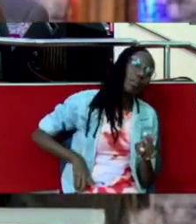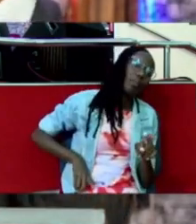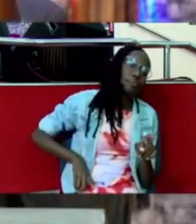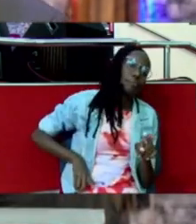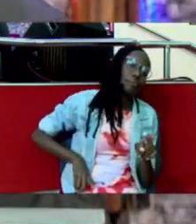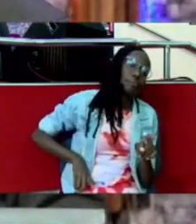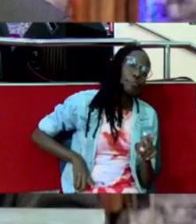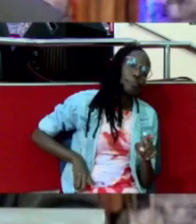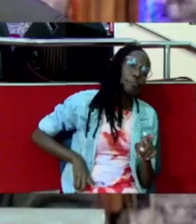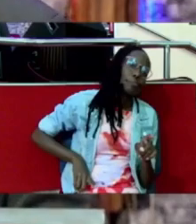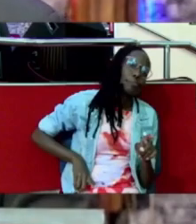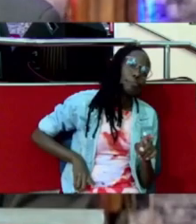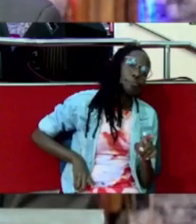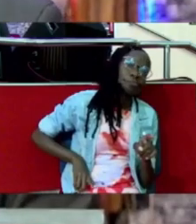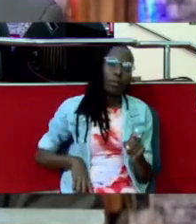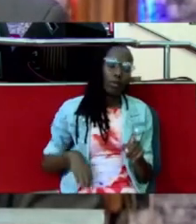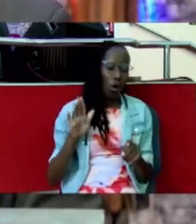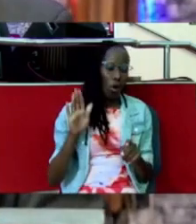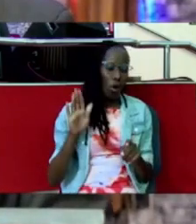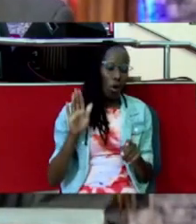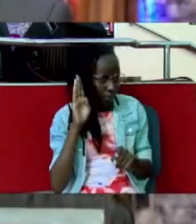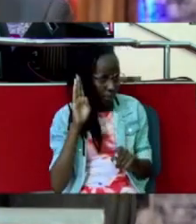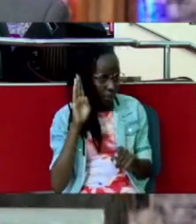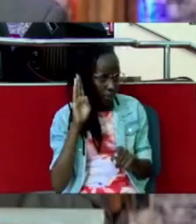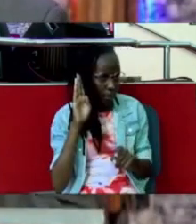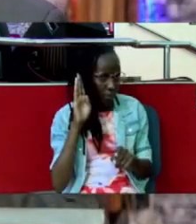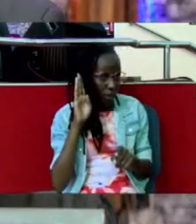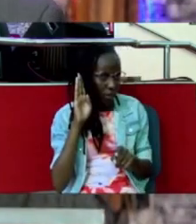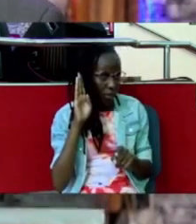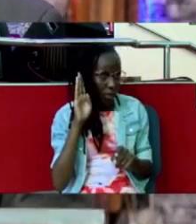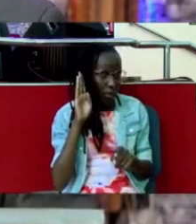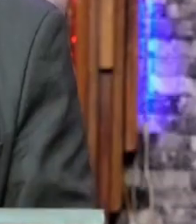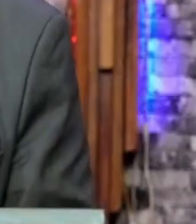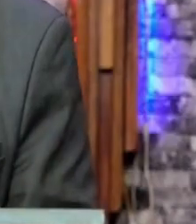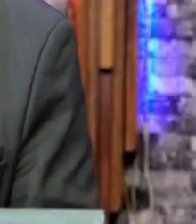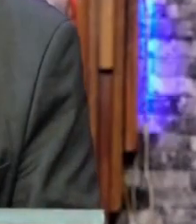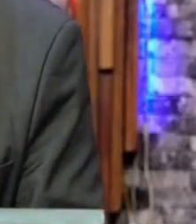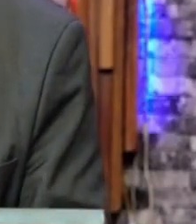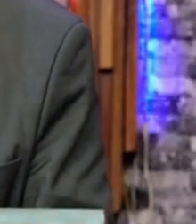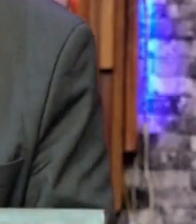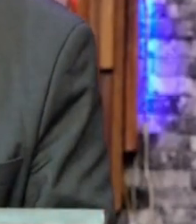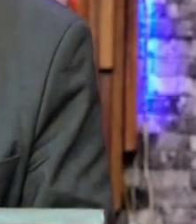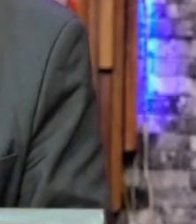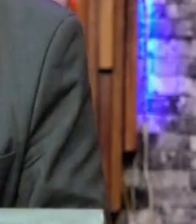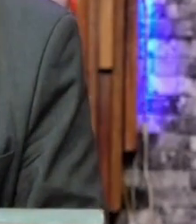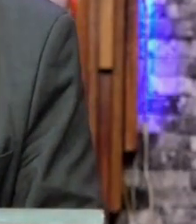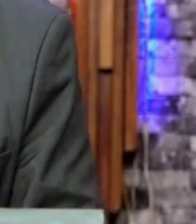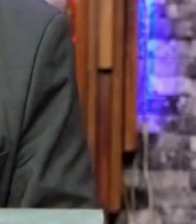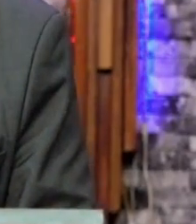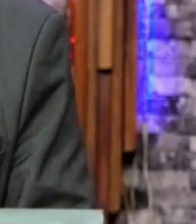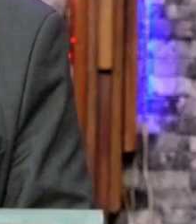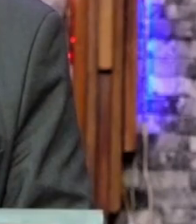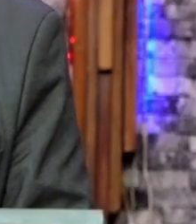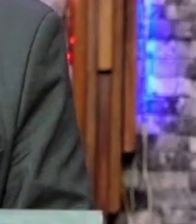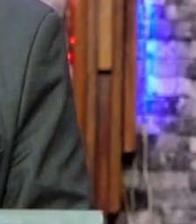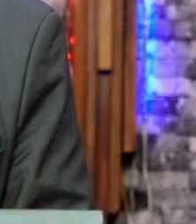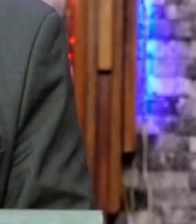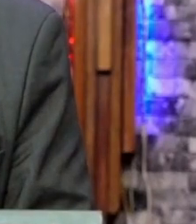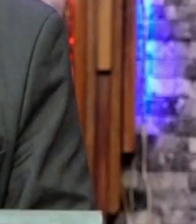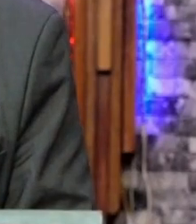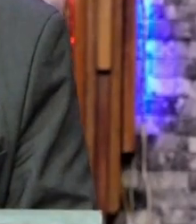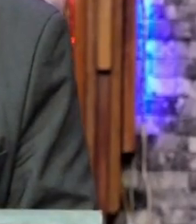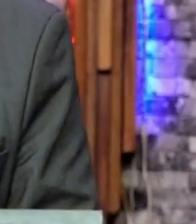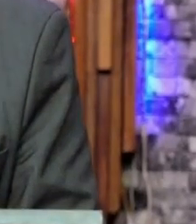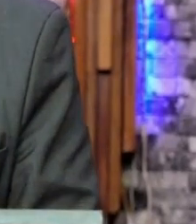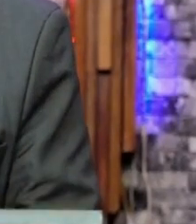that obedience leads us to our opportunities. Itatupeleka kwenye nafasi